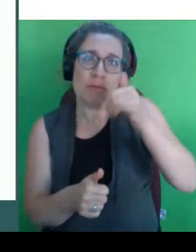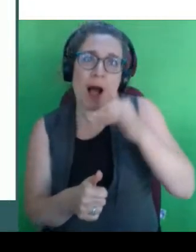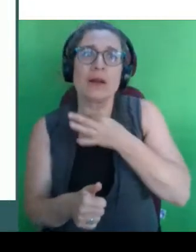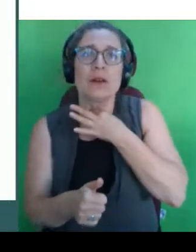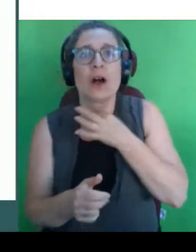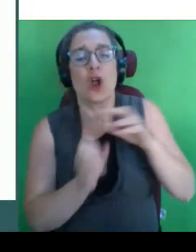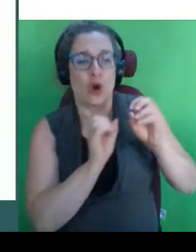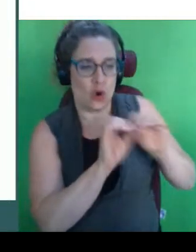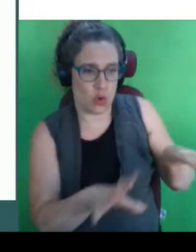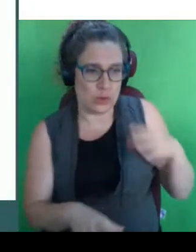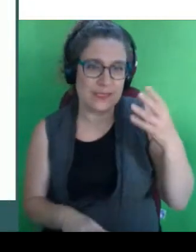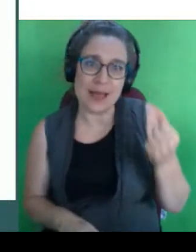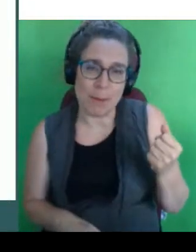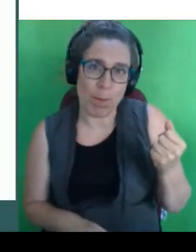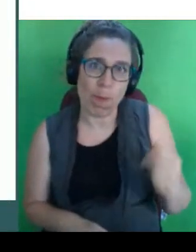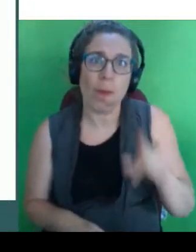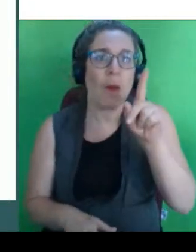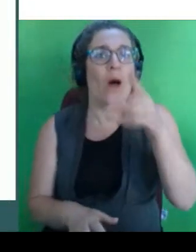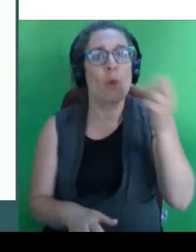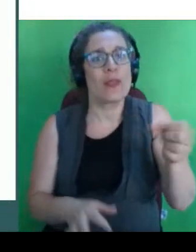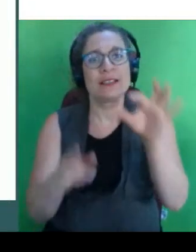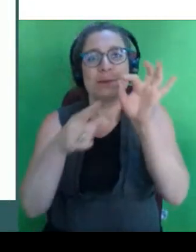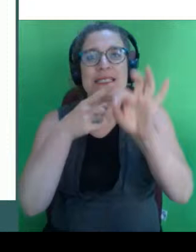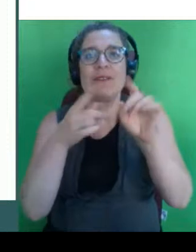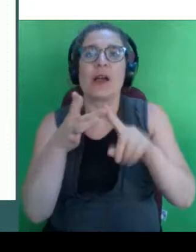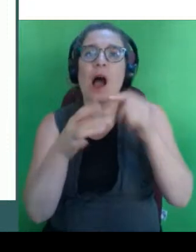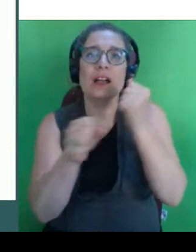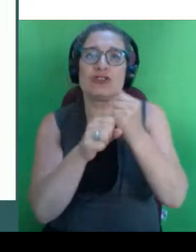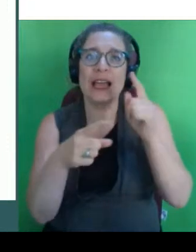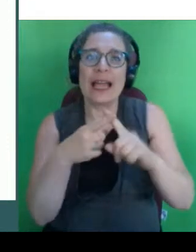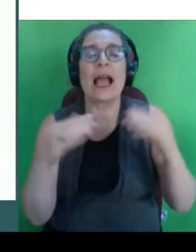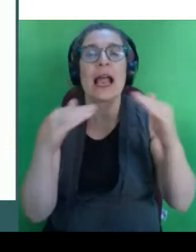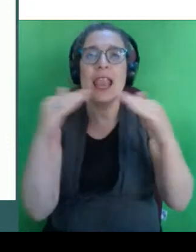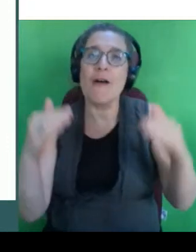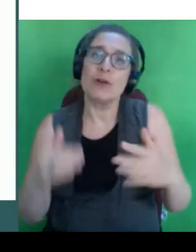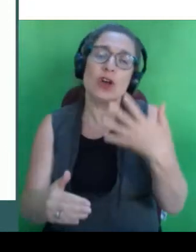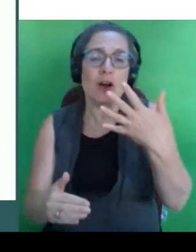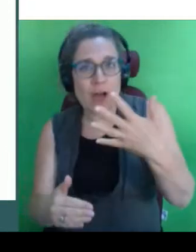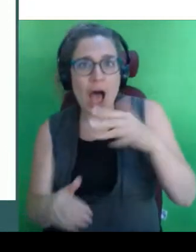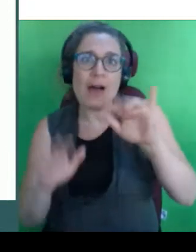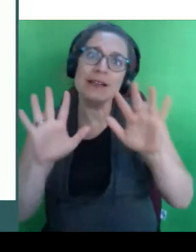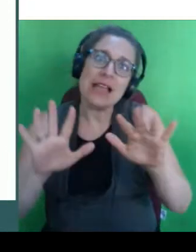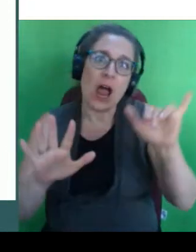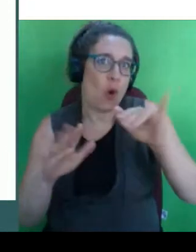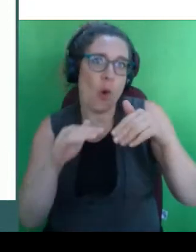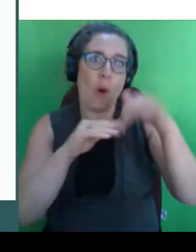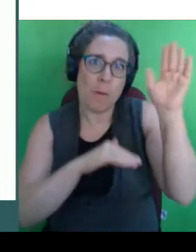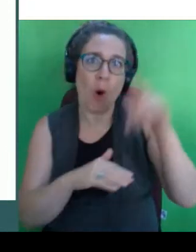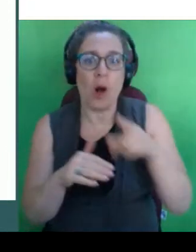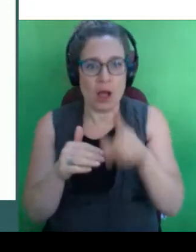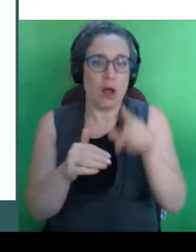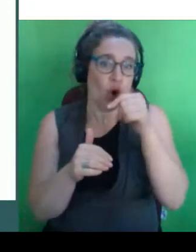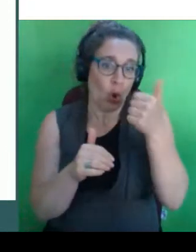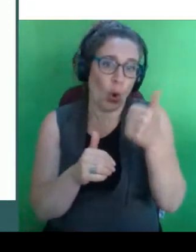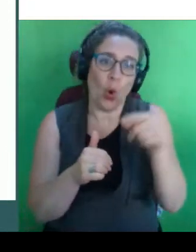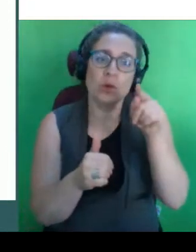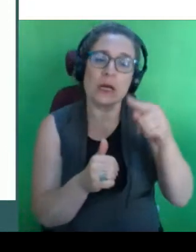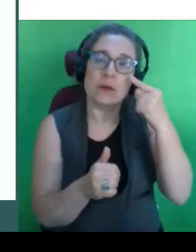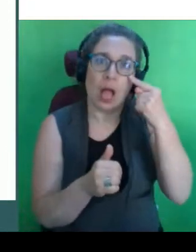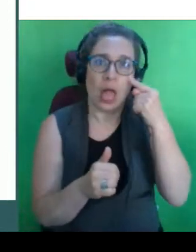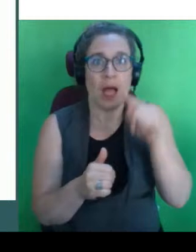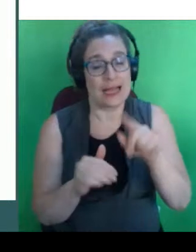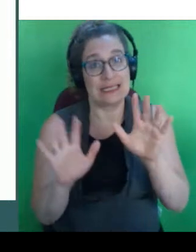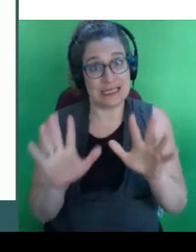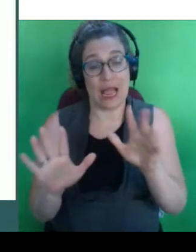the specific IgEs, levels of kind of 5, 10 upwards are very good at ruling it in. but there is still quite a grey area in